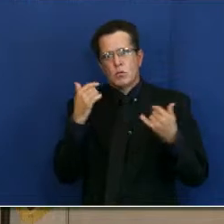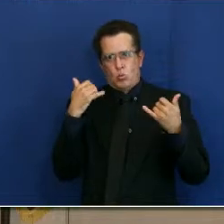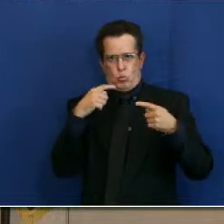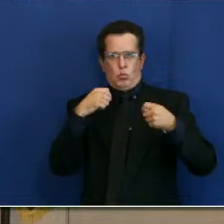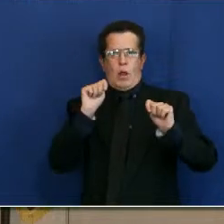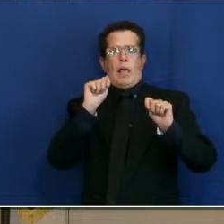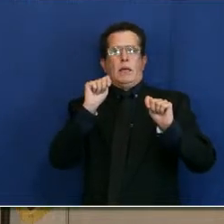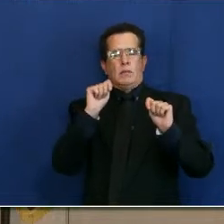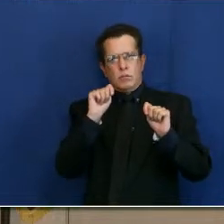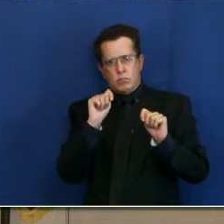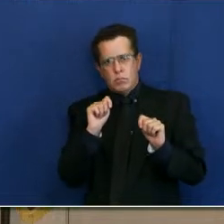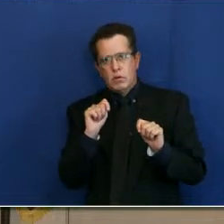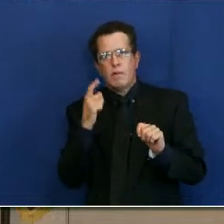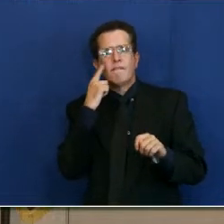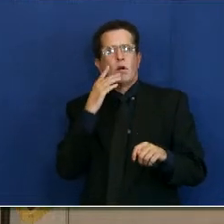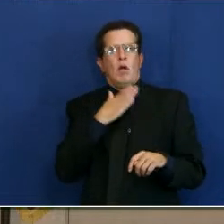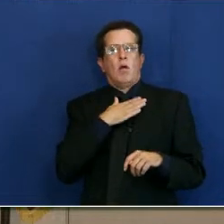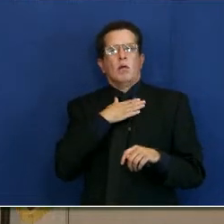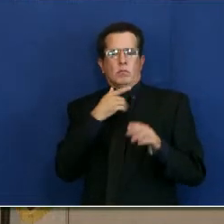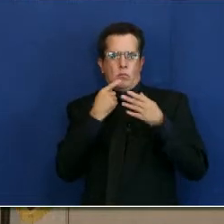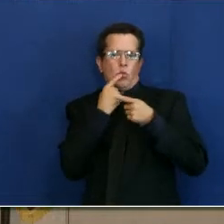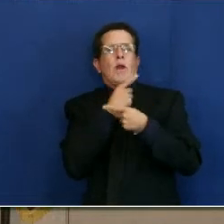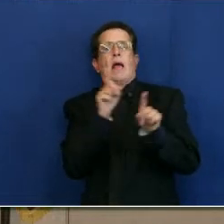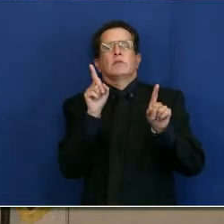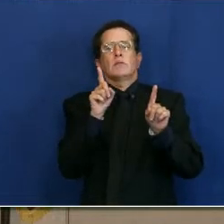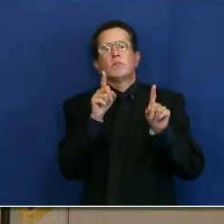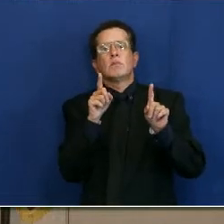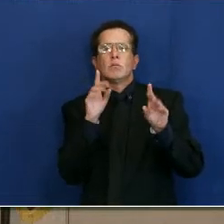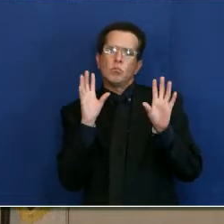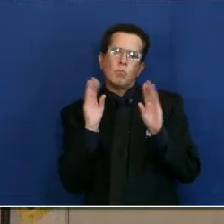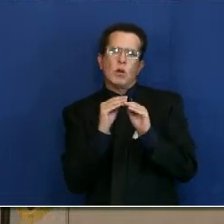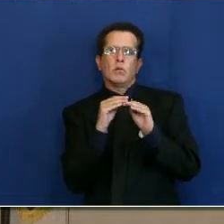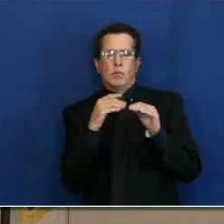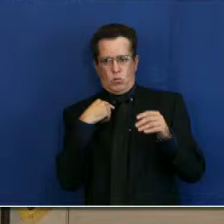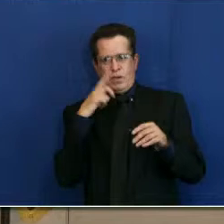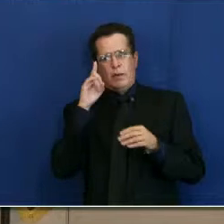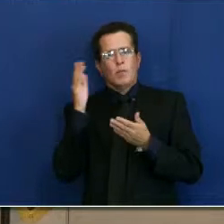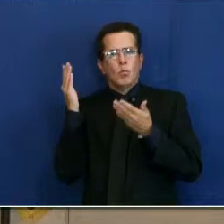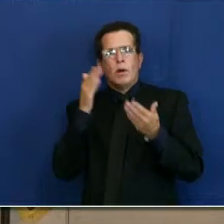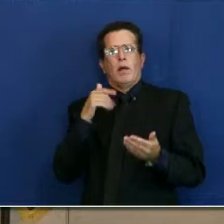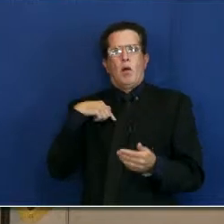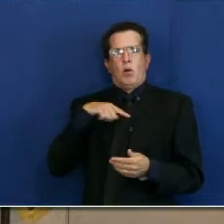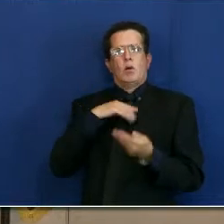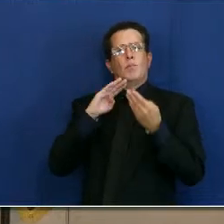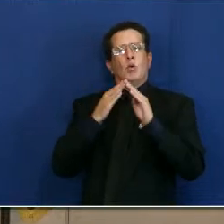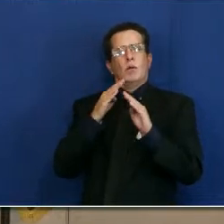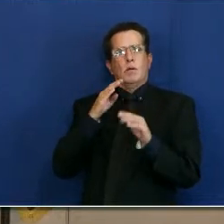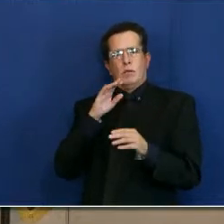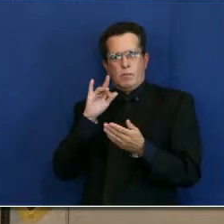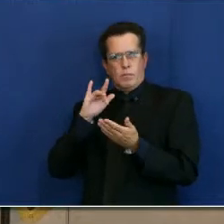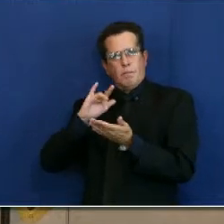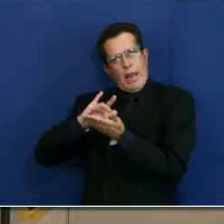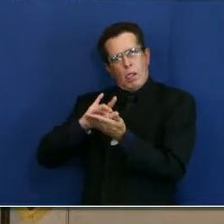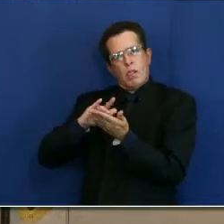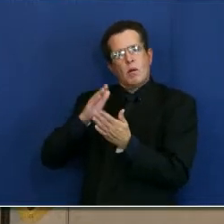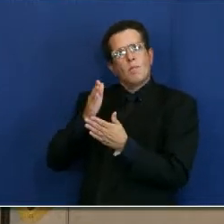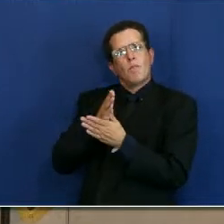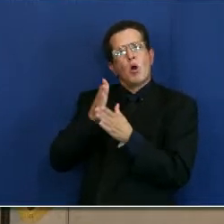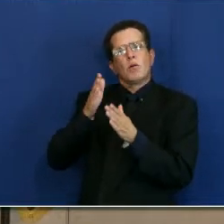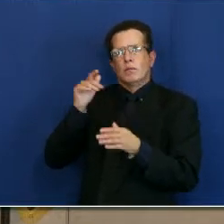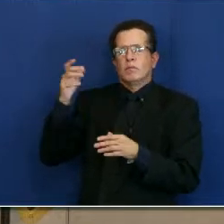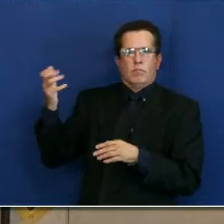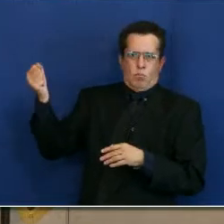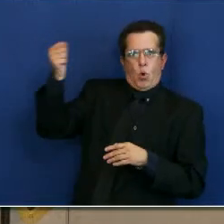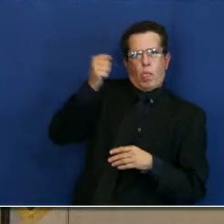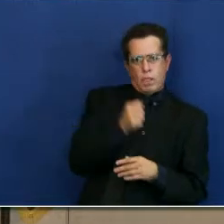in our press releases. We've brought in our community medical and healthcare partners to convey